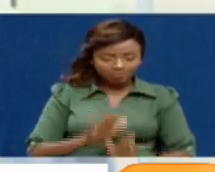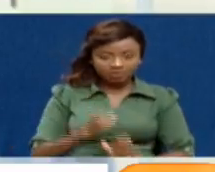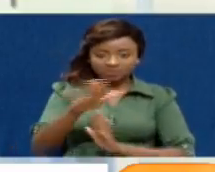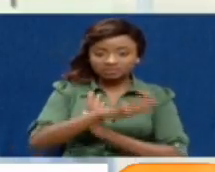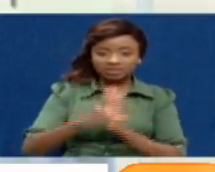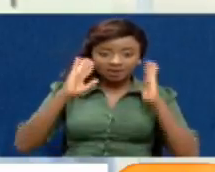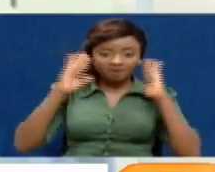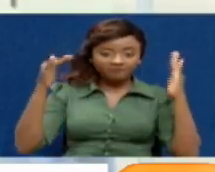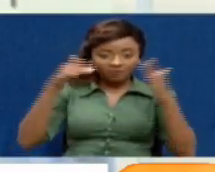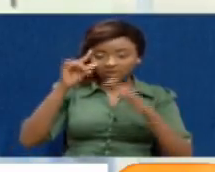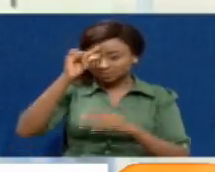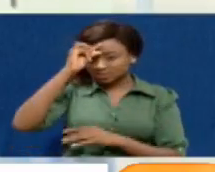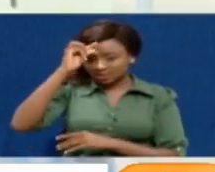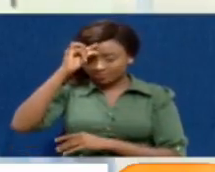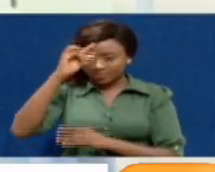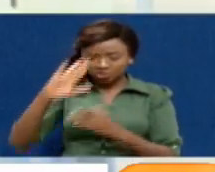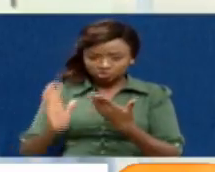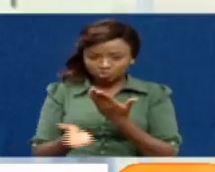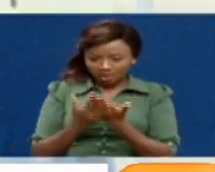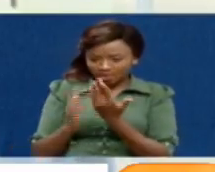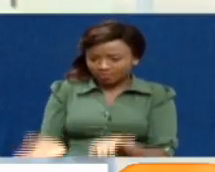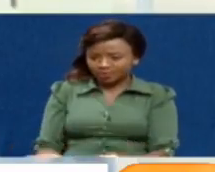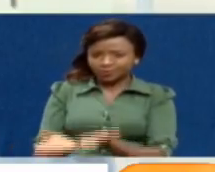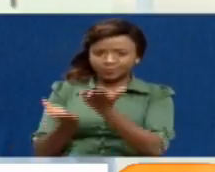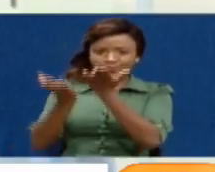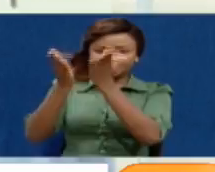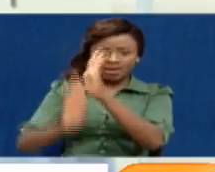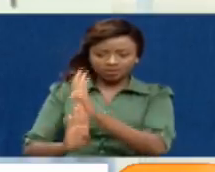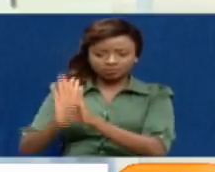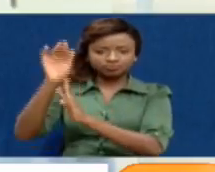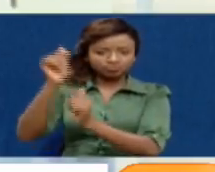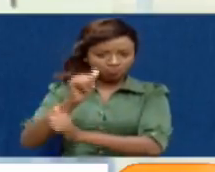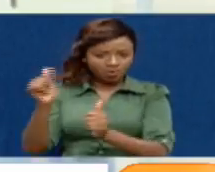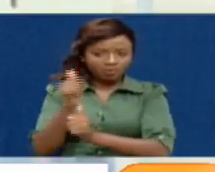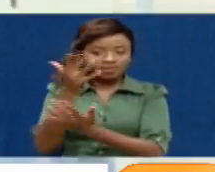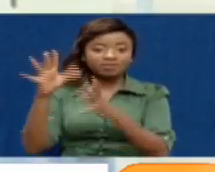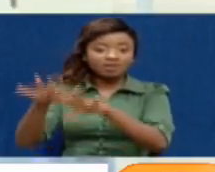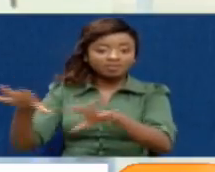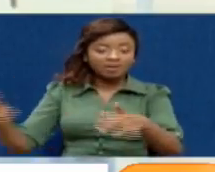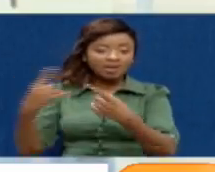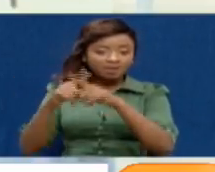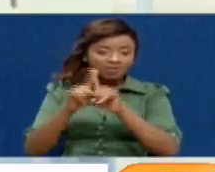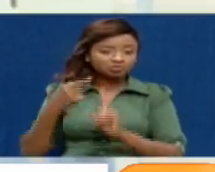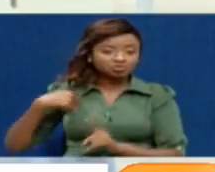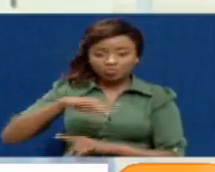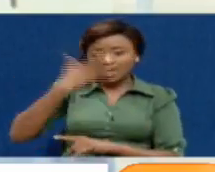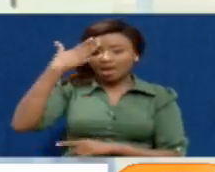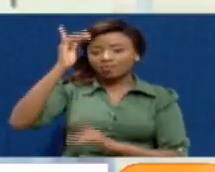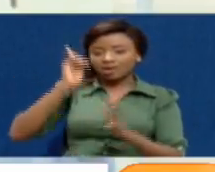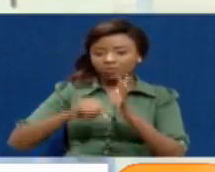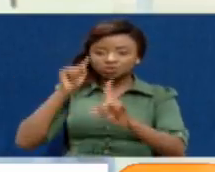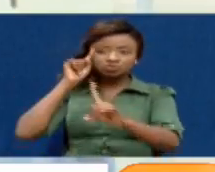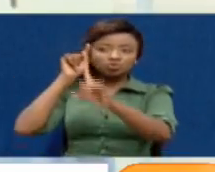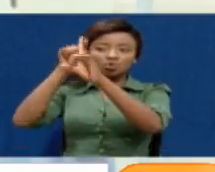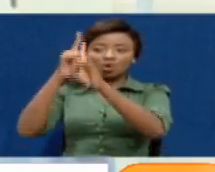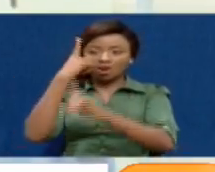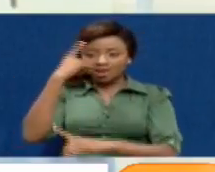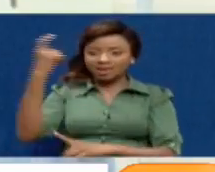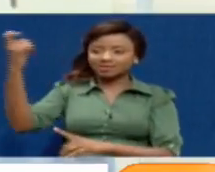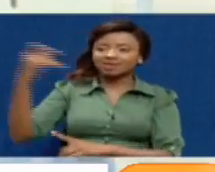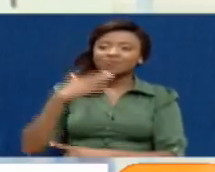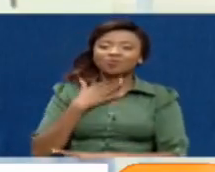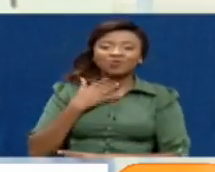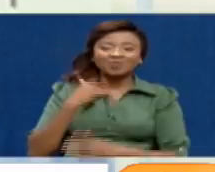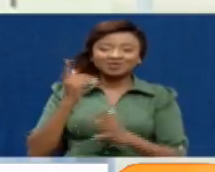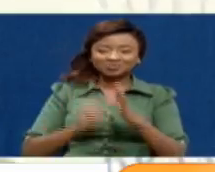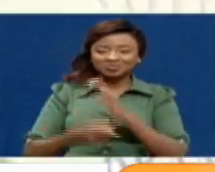for government intervention to spur growth and in realization in our desire to realize